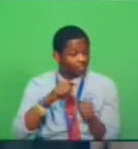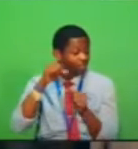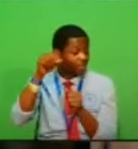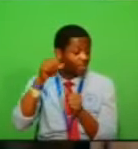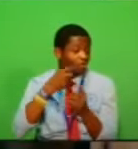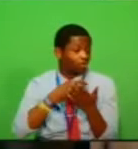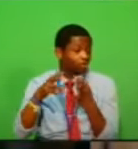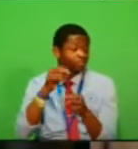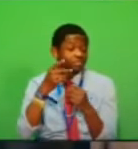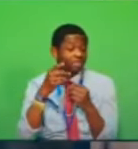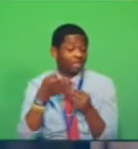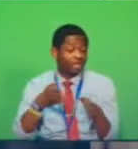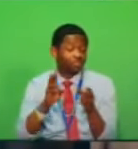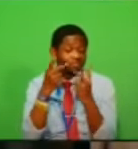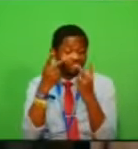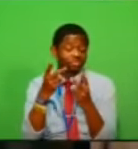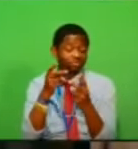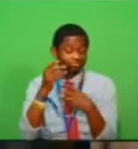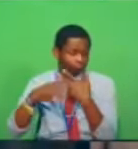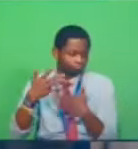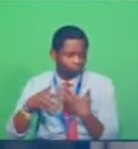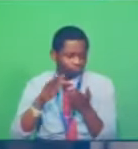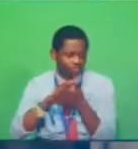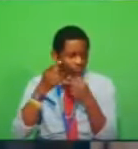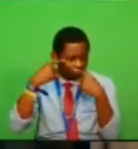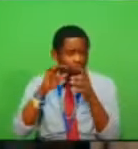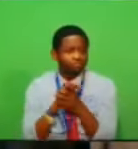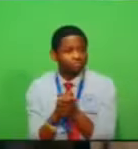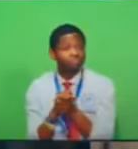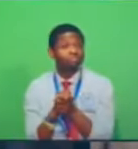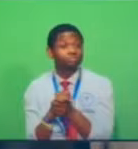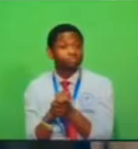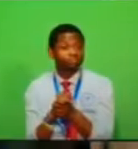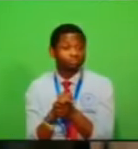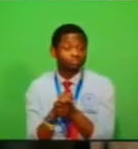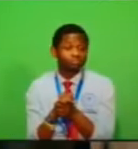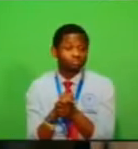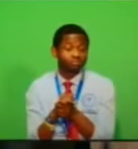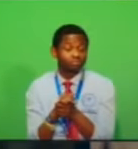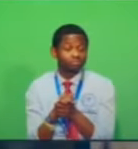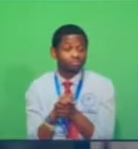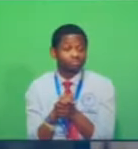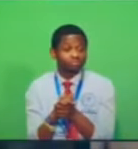me to see something, and then it comes. So my life, in fact, I want to just add this.